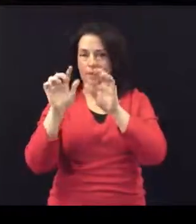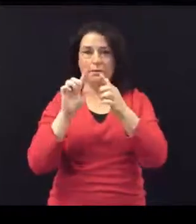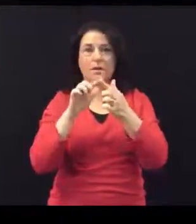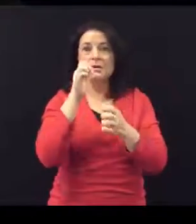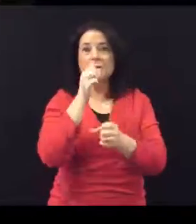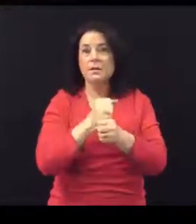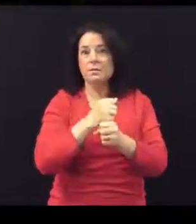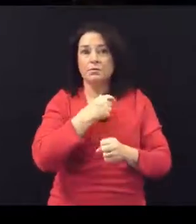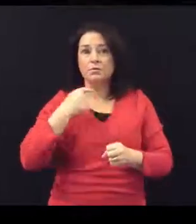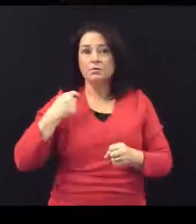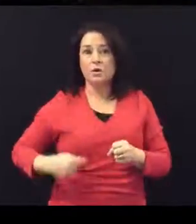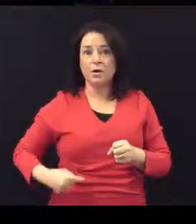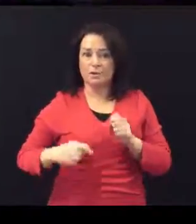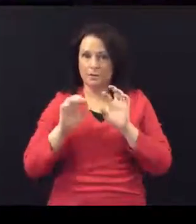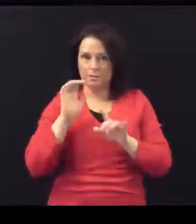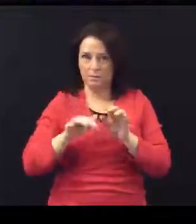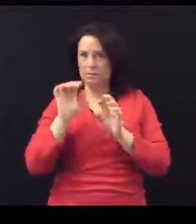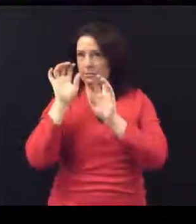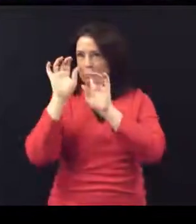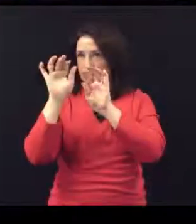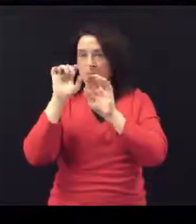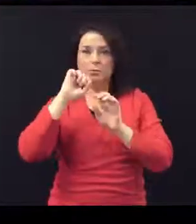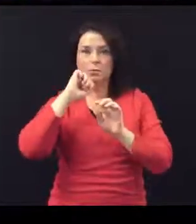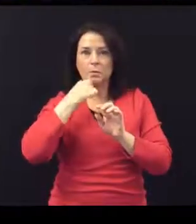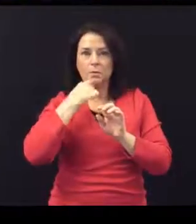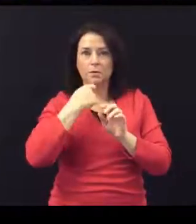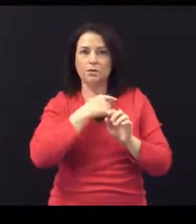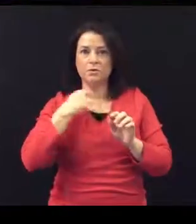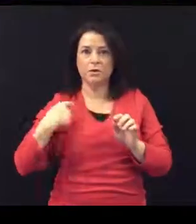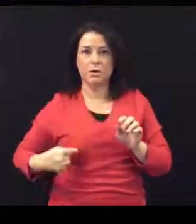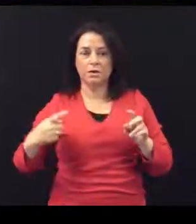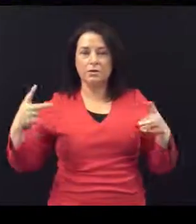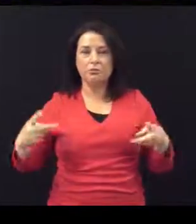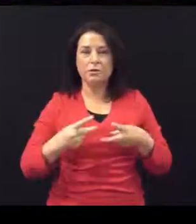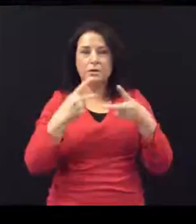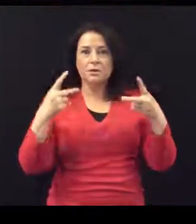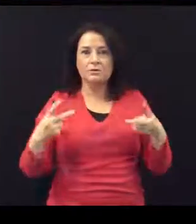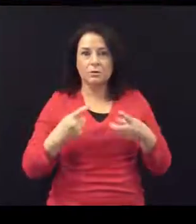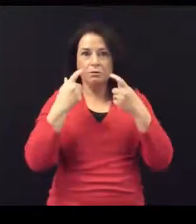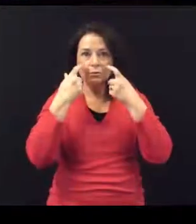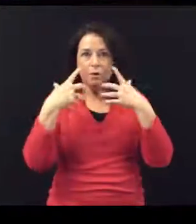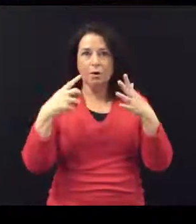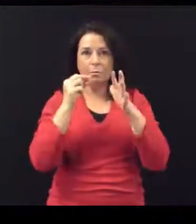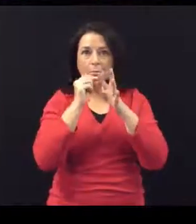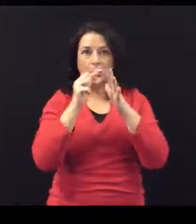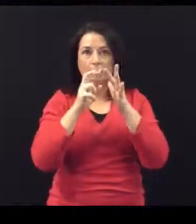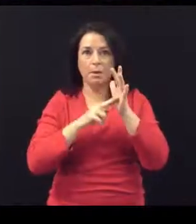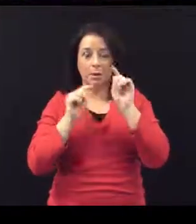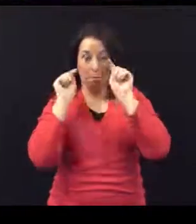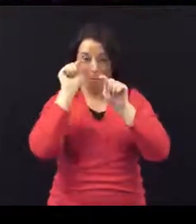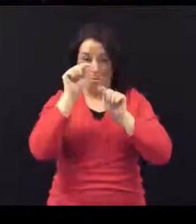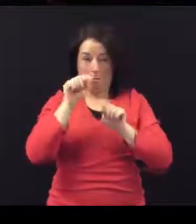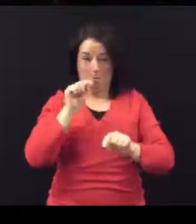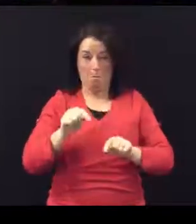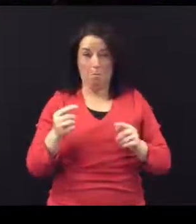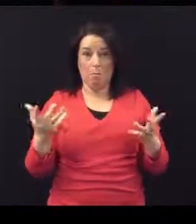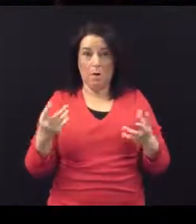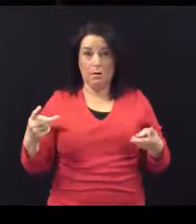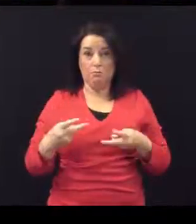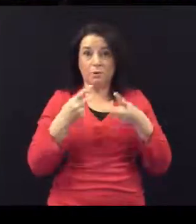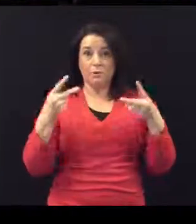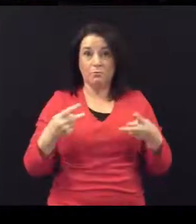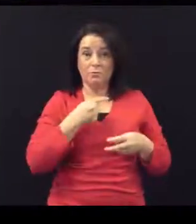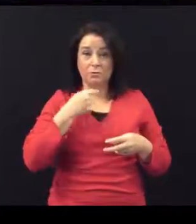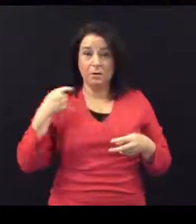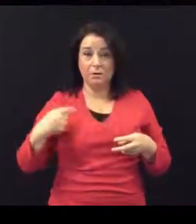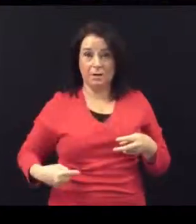to see all the Chinese restaurants in that area. Pins will be dropped at all the locations with Chinese food. You can then tap on the